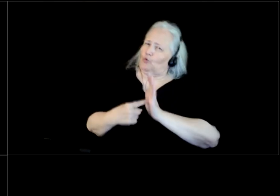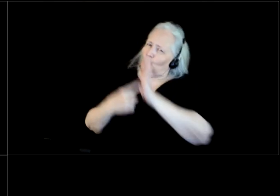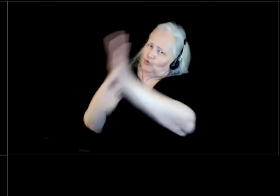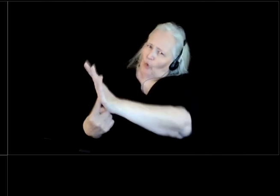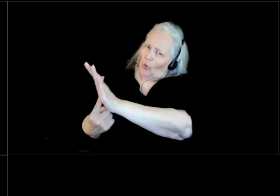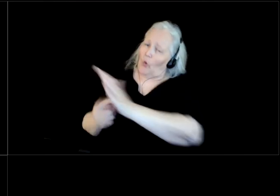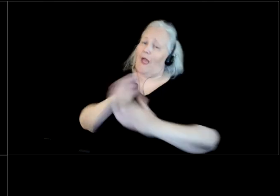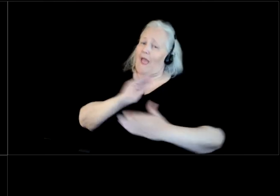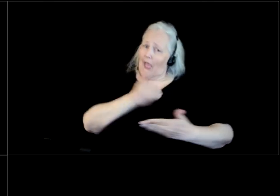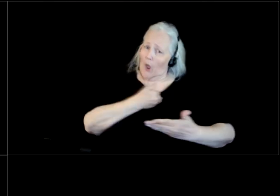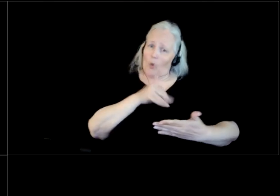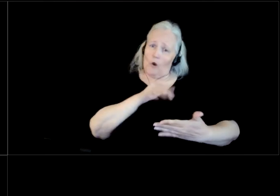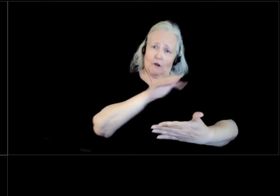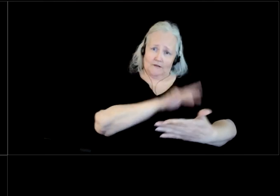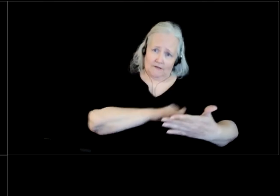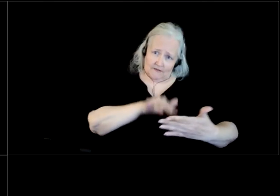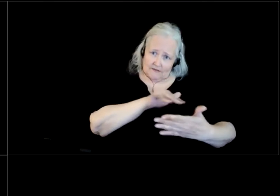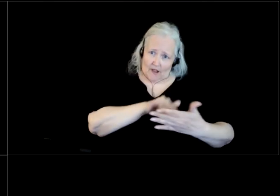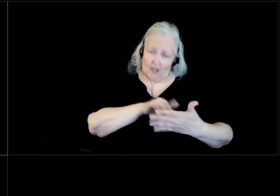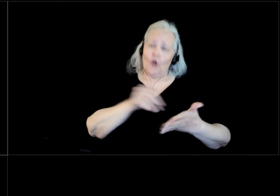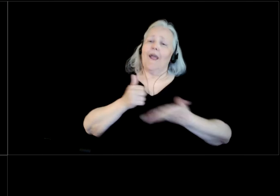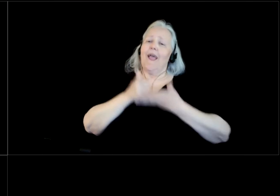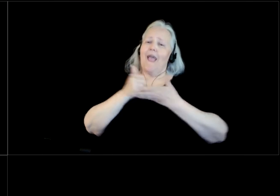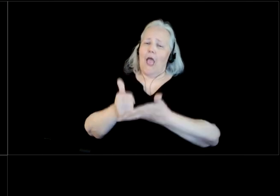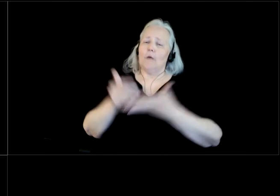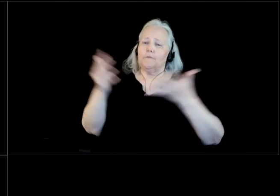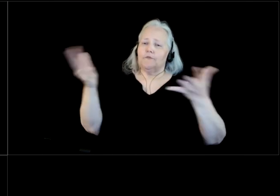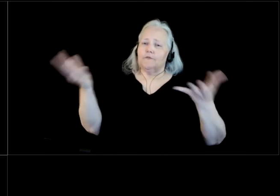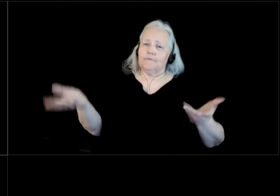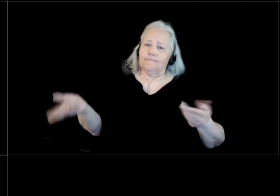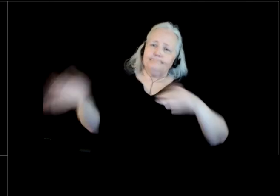how our scholarship advances knowledge? And in particular,